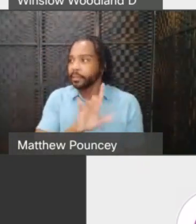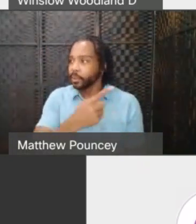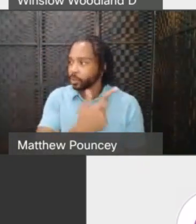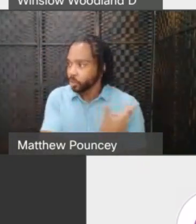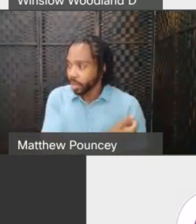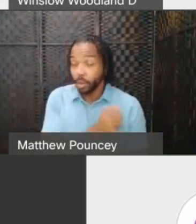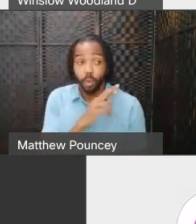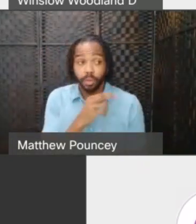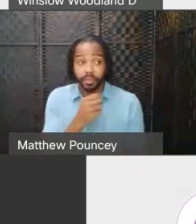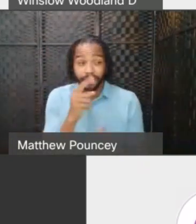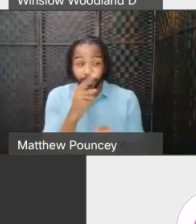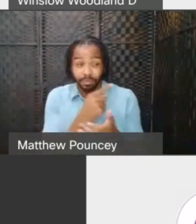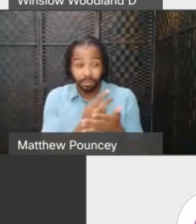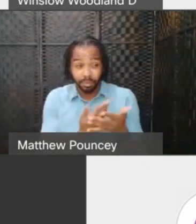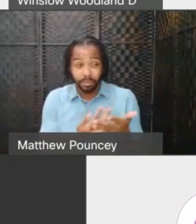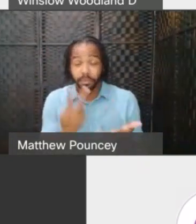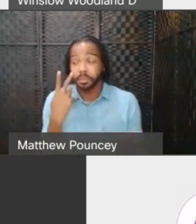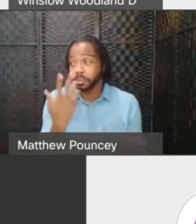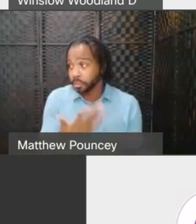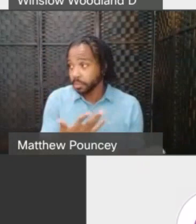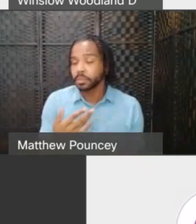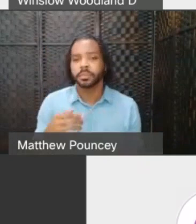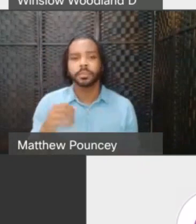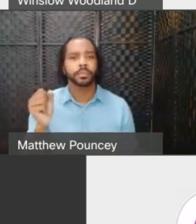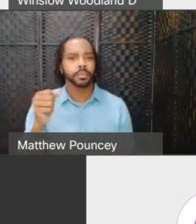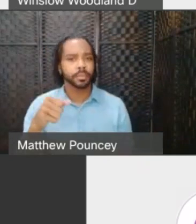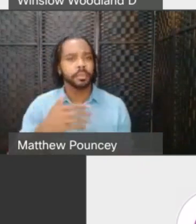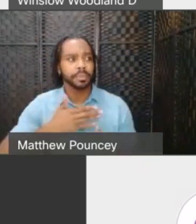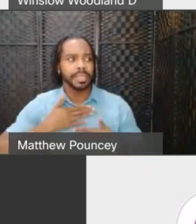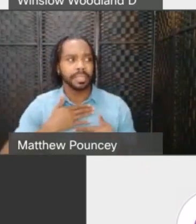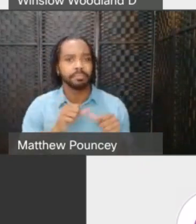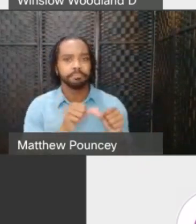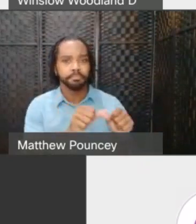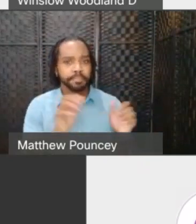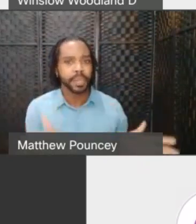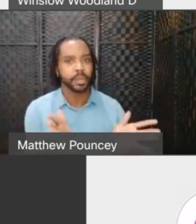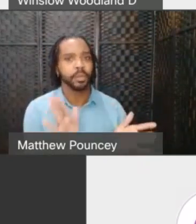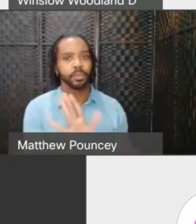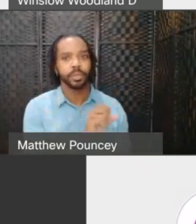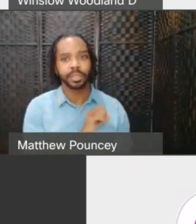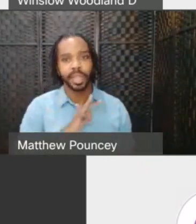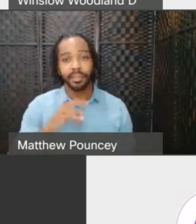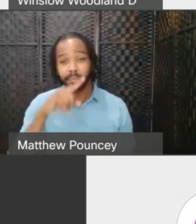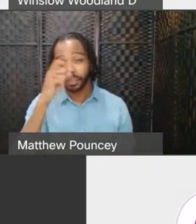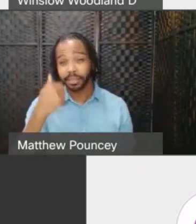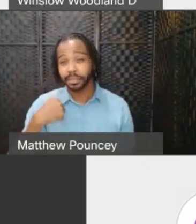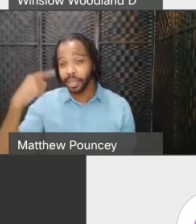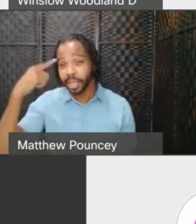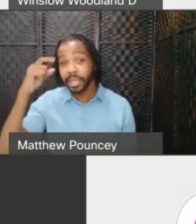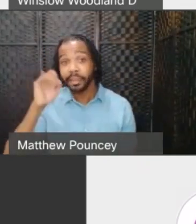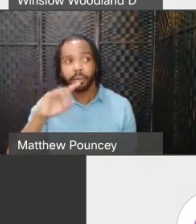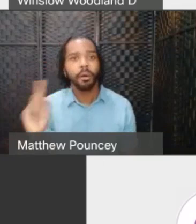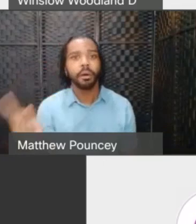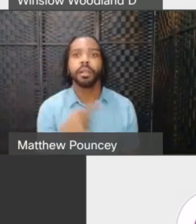might have gotten their first shot. Yes, so please continue to encourage your staff, because I think if all of us